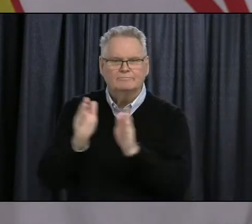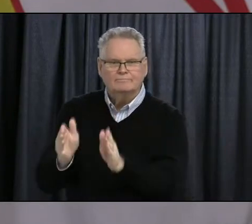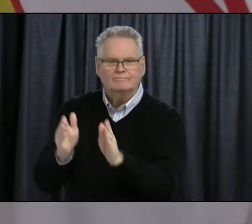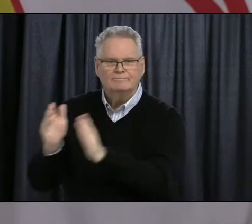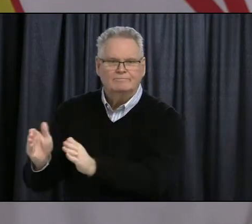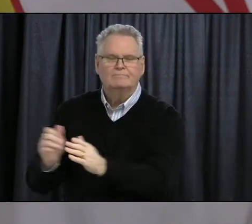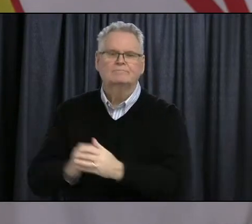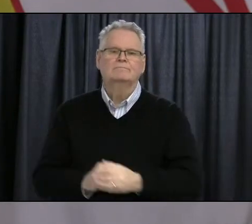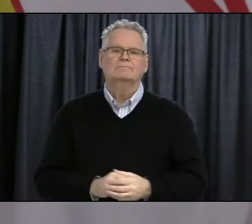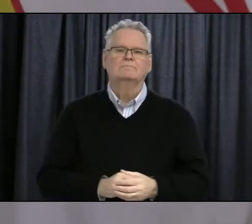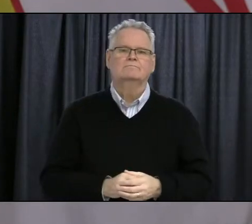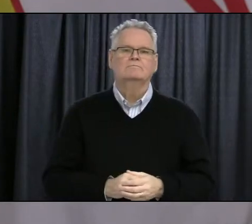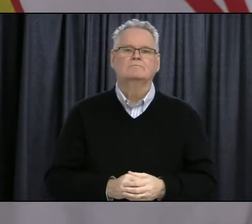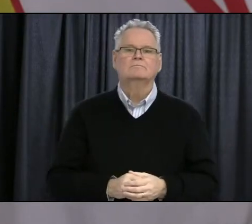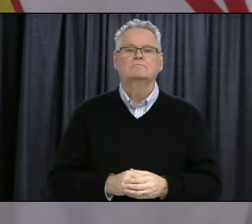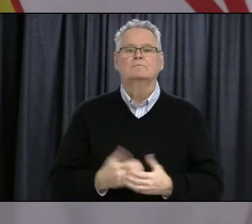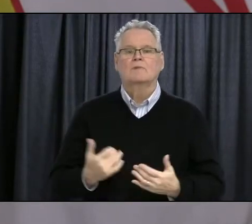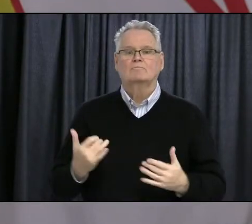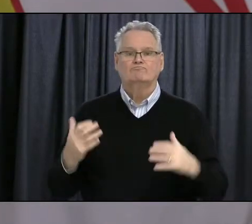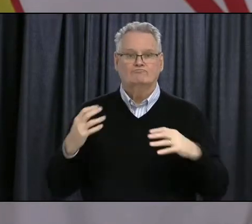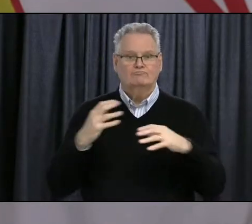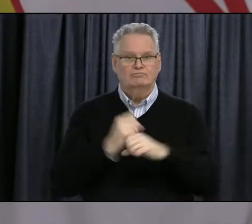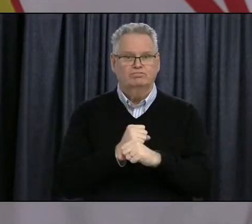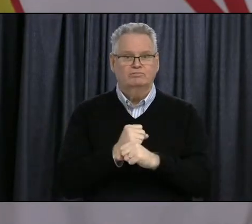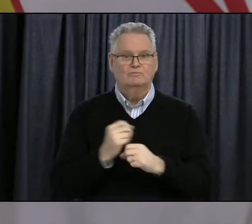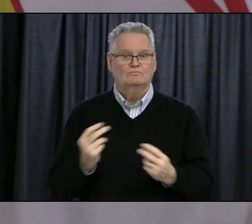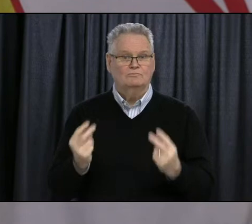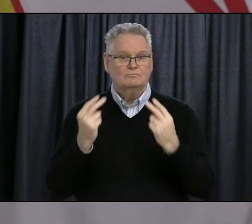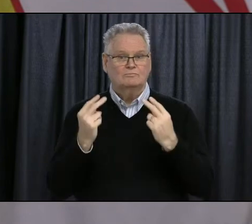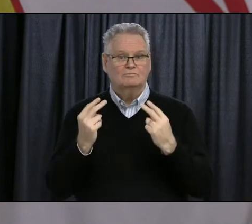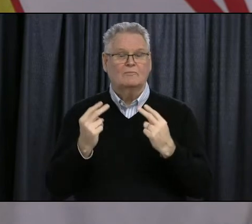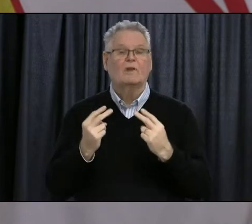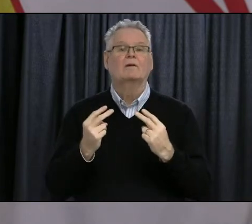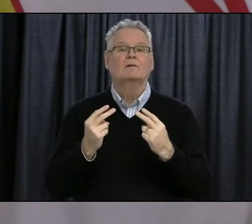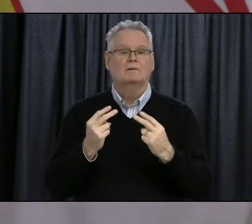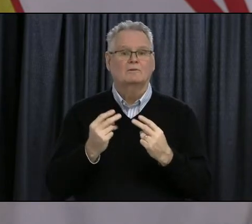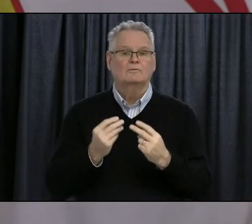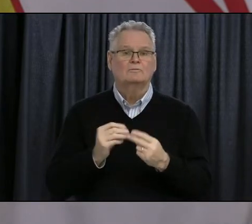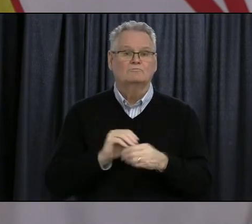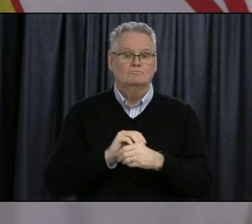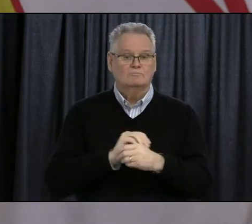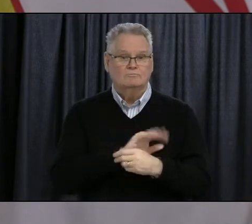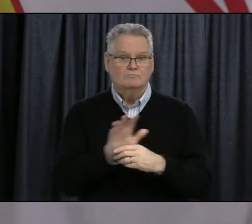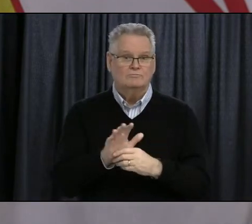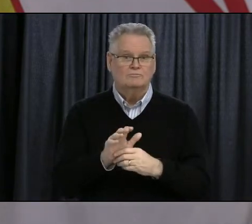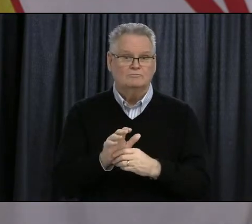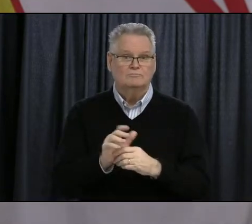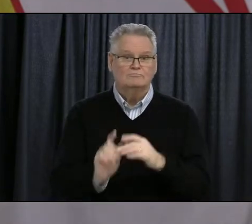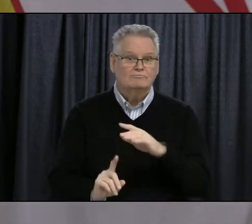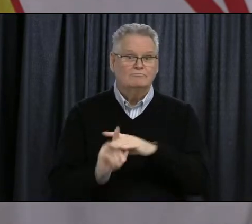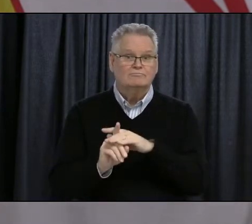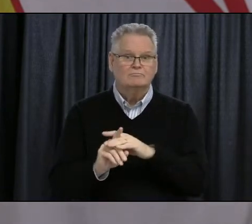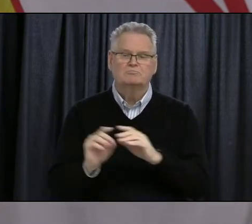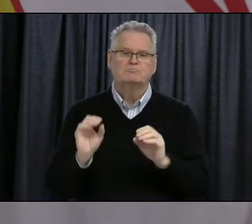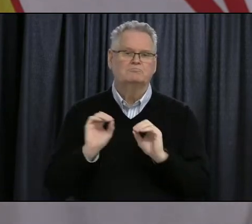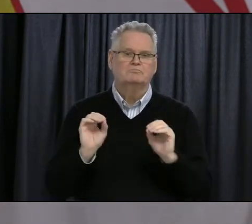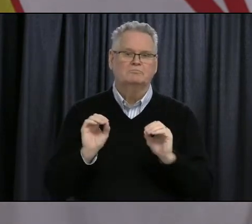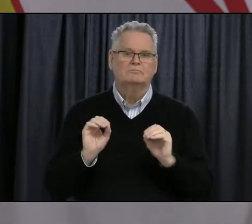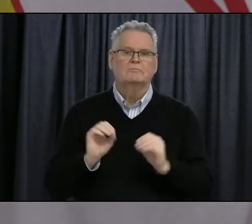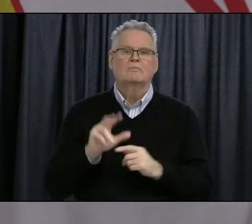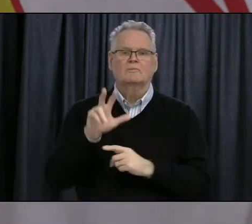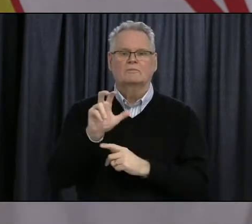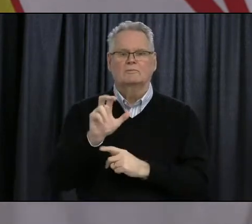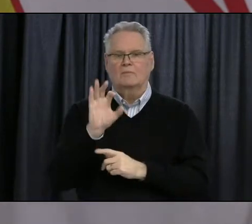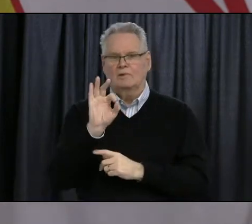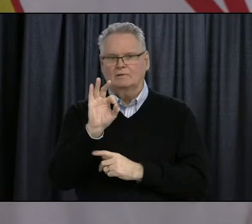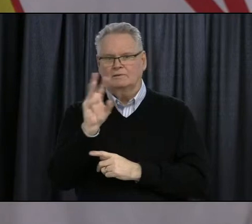a recap for those who may have just joined us, we have no new cases since yesterday's media advisory. The total number of cases in the province is